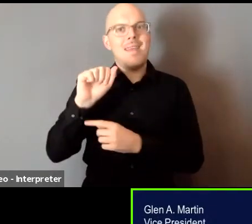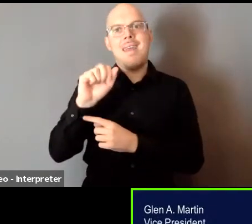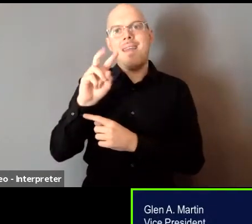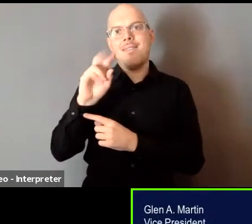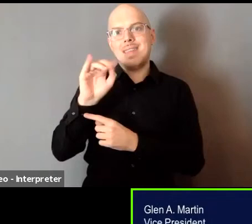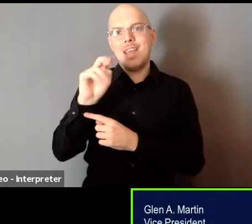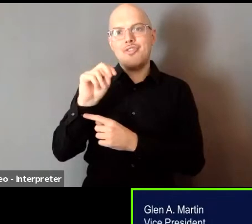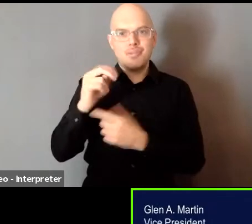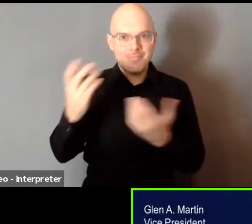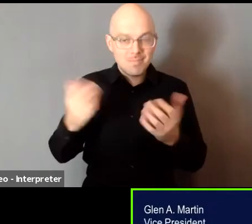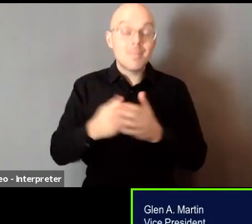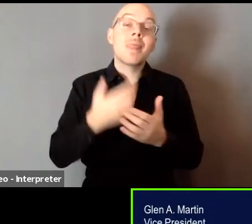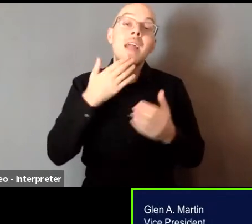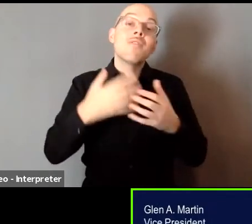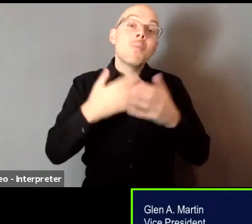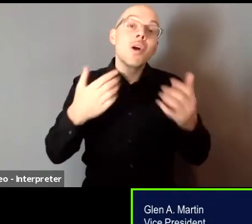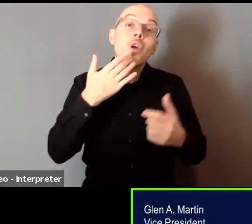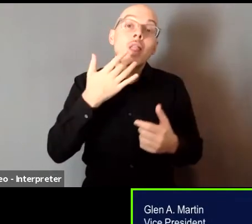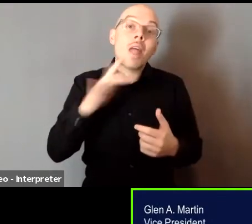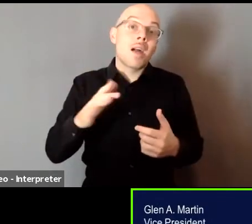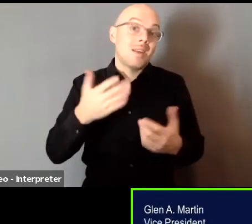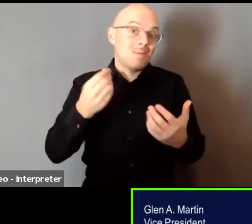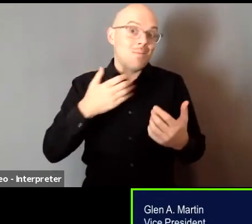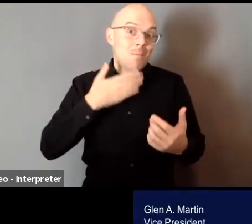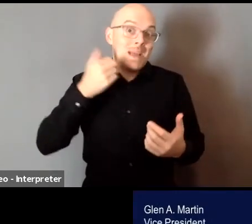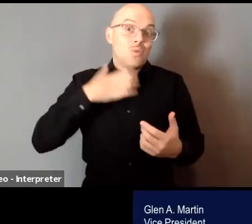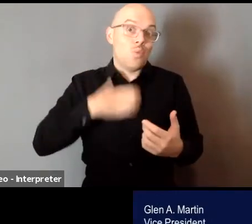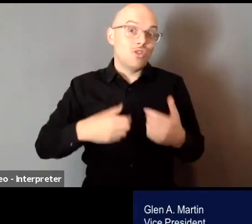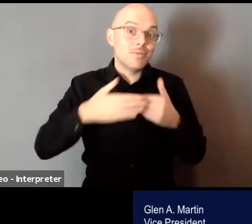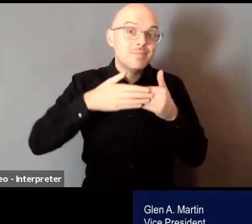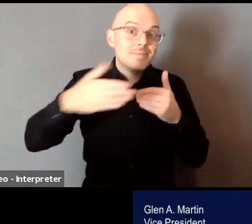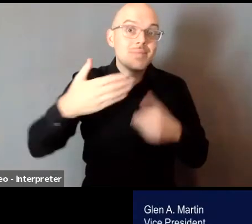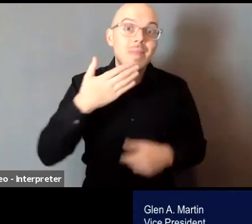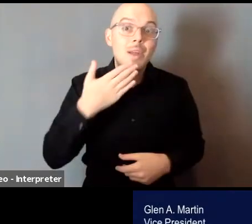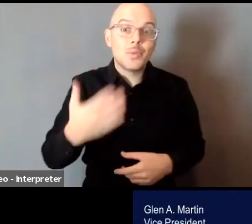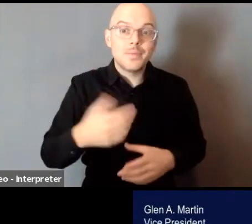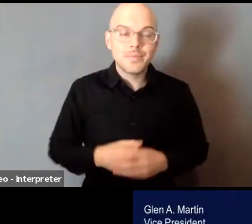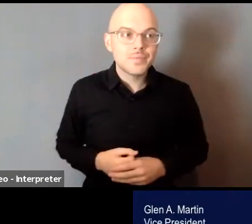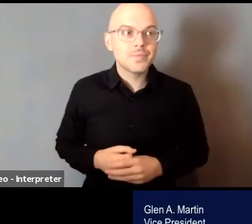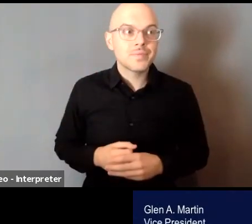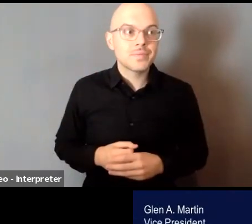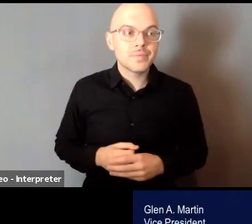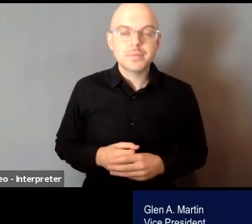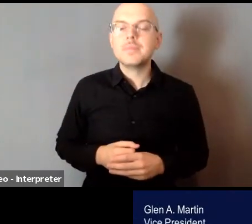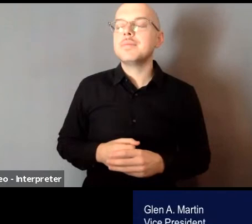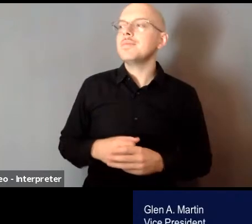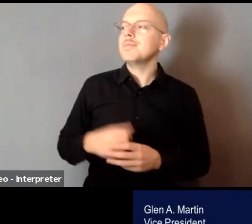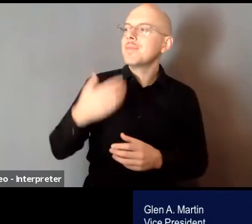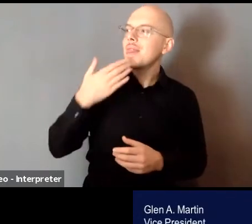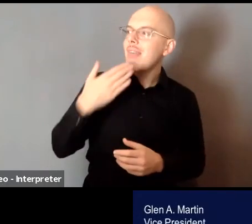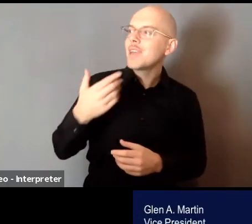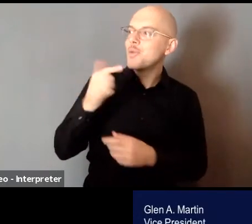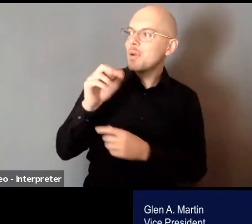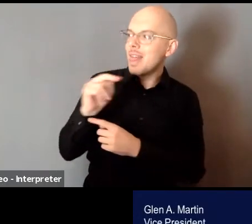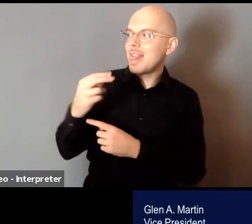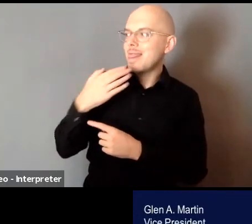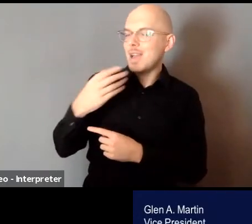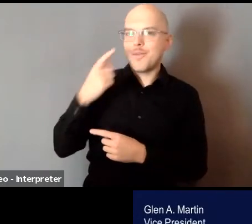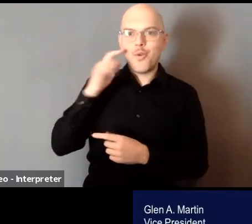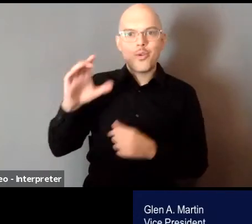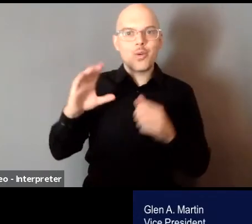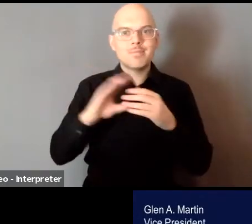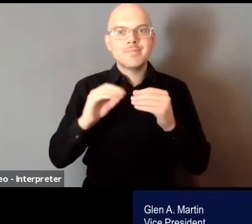luck and best regards. Thanks, Sadie. Thanks, Glenn. We appreciate the kind words, and we are definitely excited